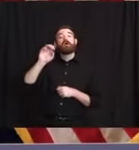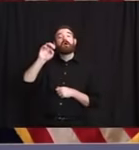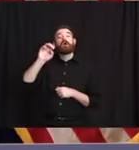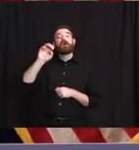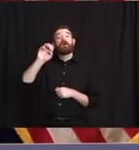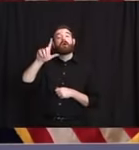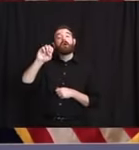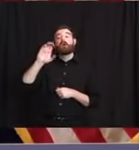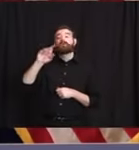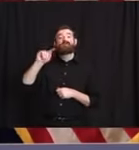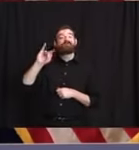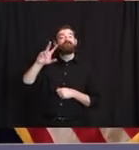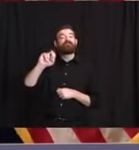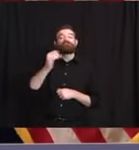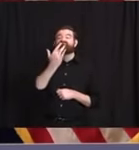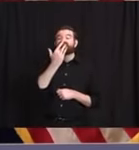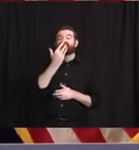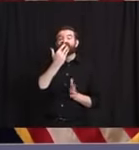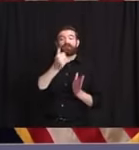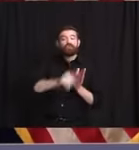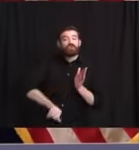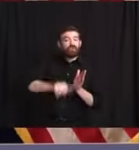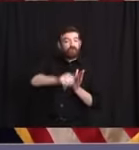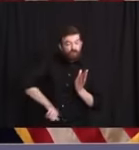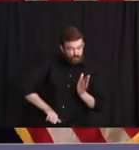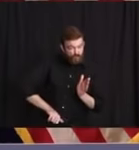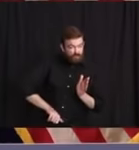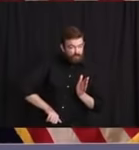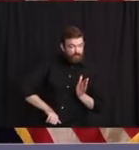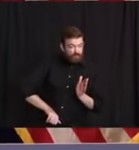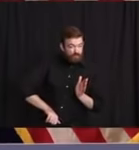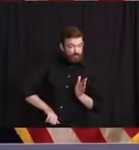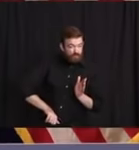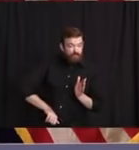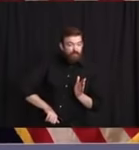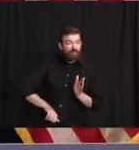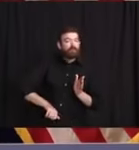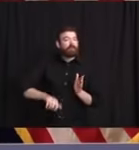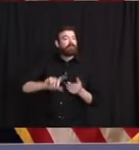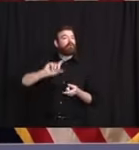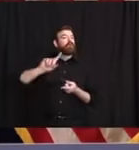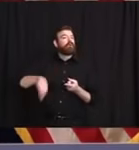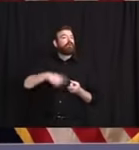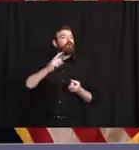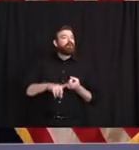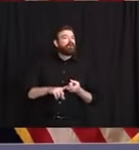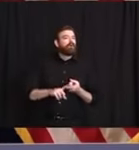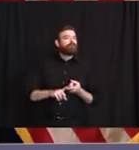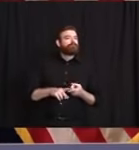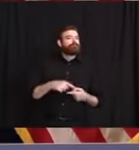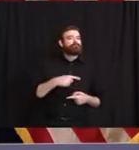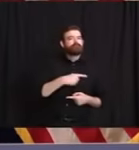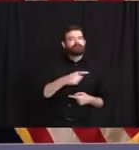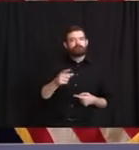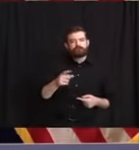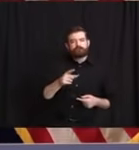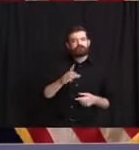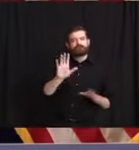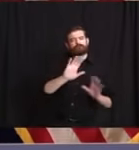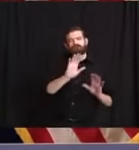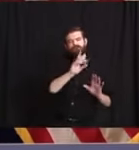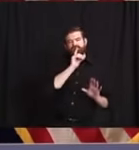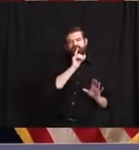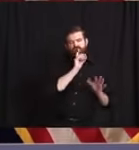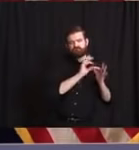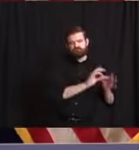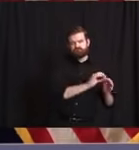go, COVID or non-COVID, people be able to go visit family members and patients in hospitals? Is that something the state will give guidelines on, or